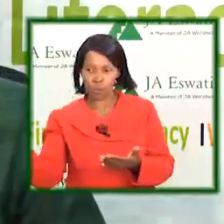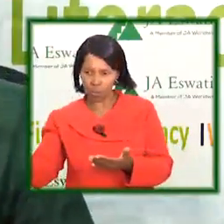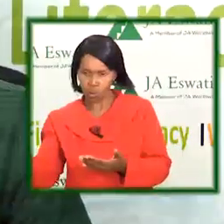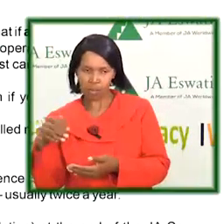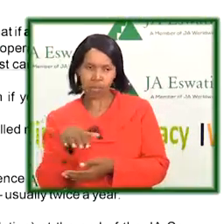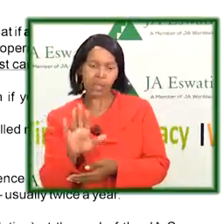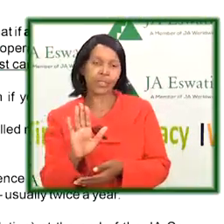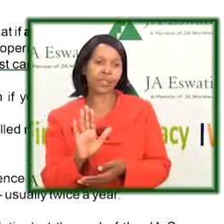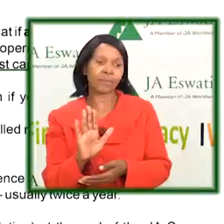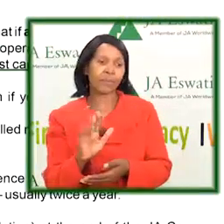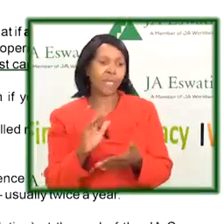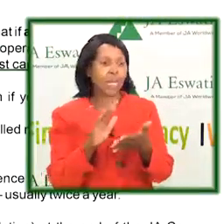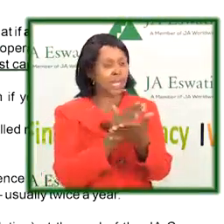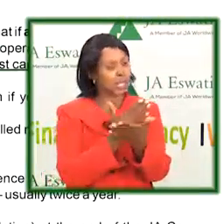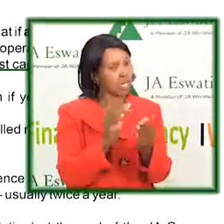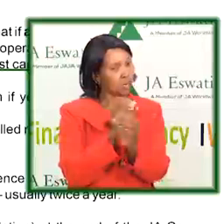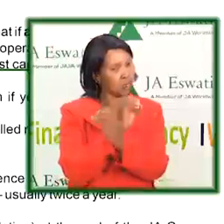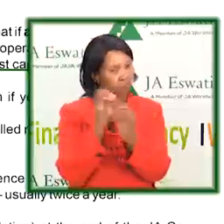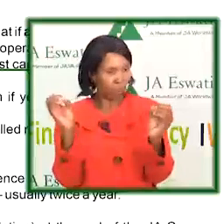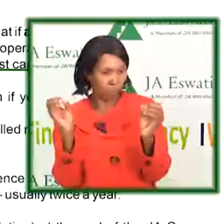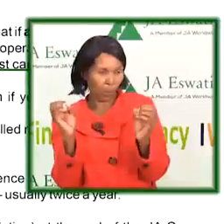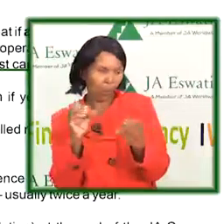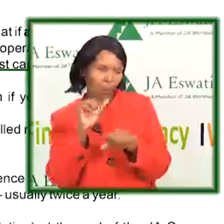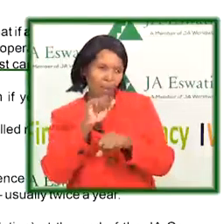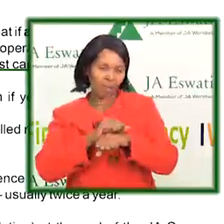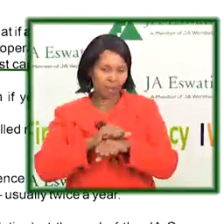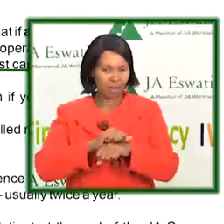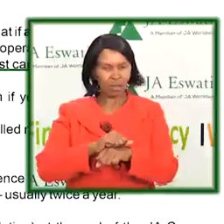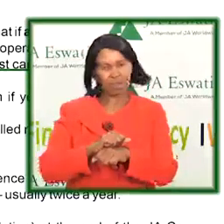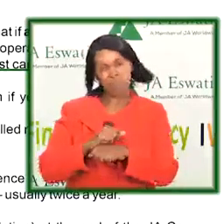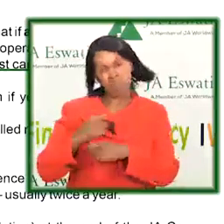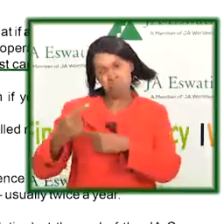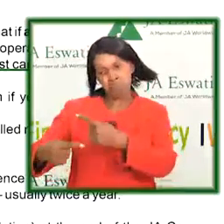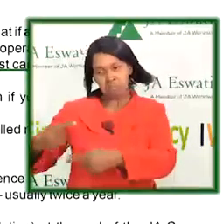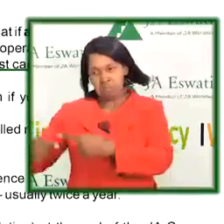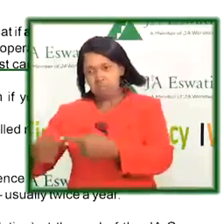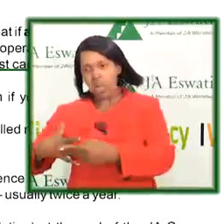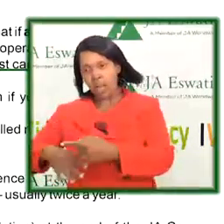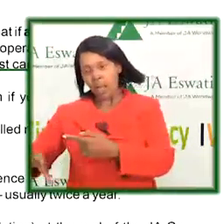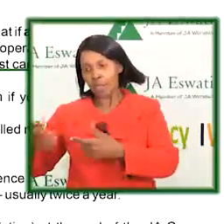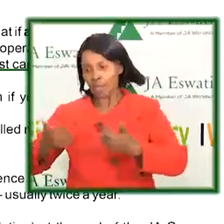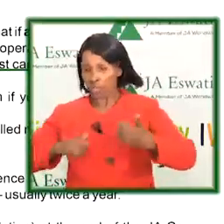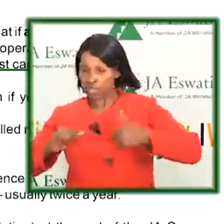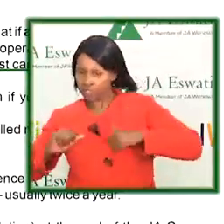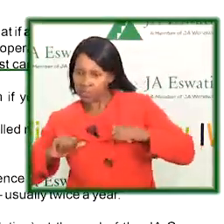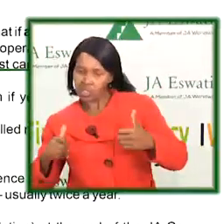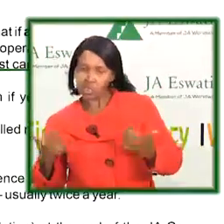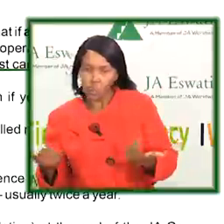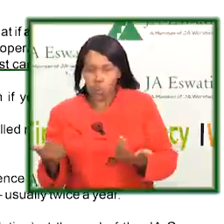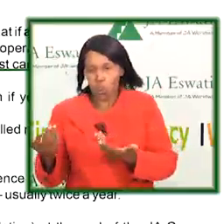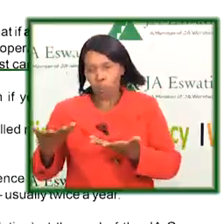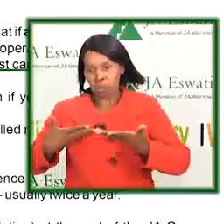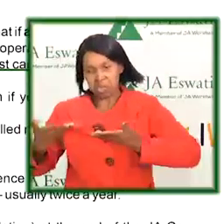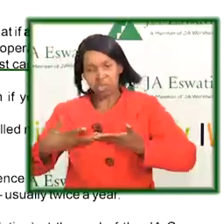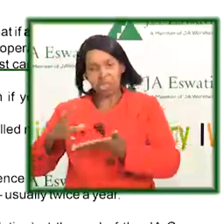share, then you can continue with some of the businesses or the activities that are there in our school. Otherwise, it is a must